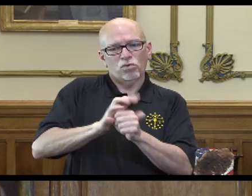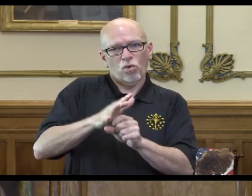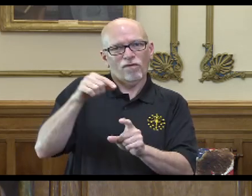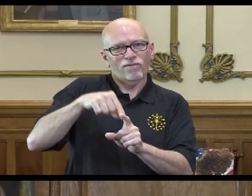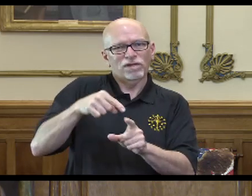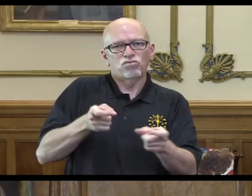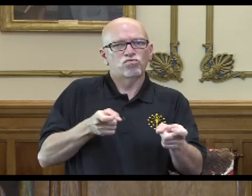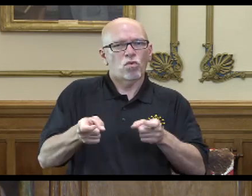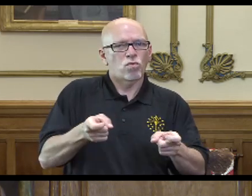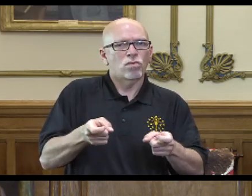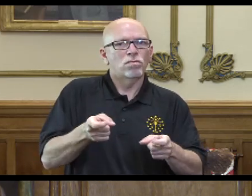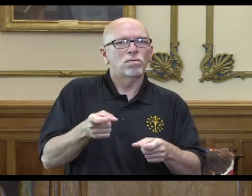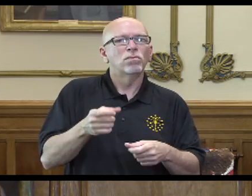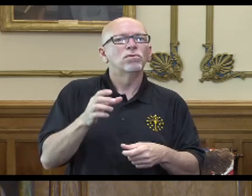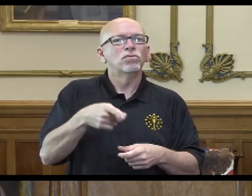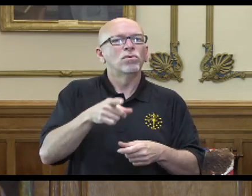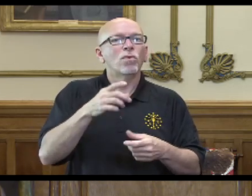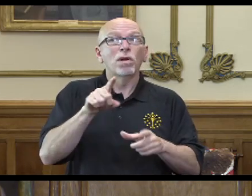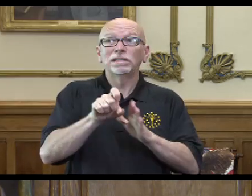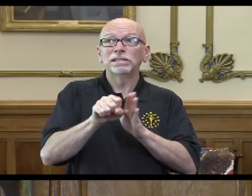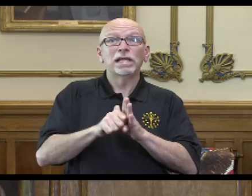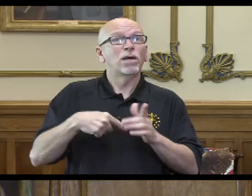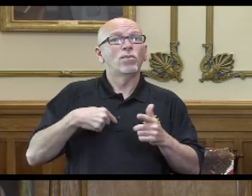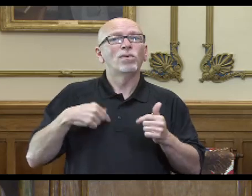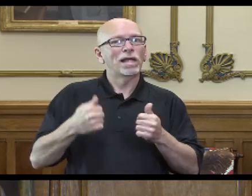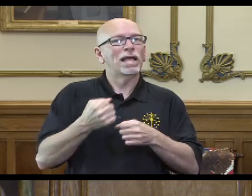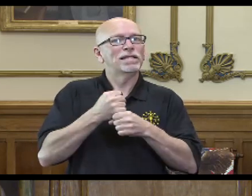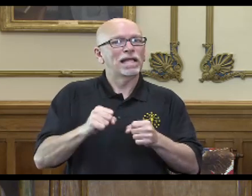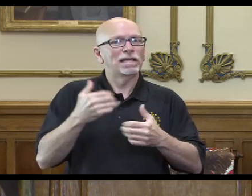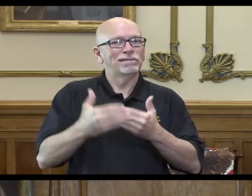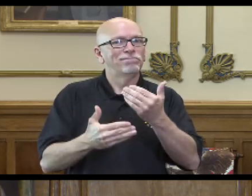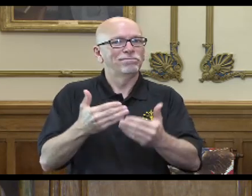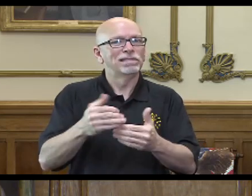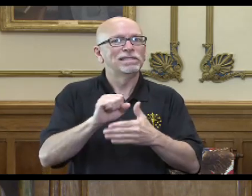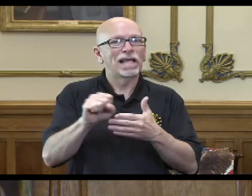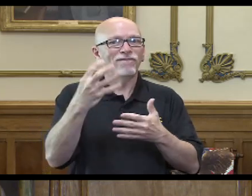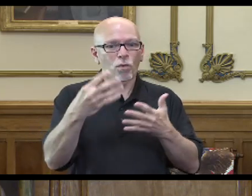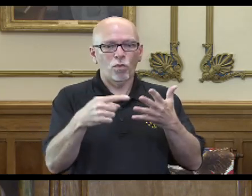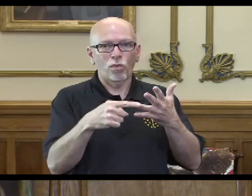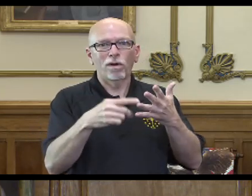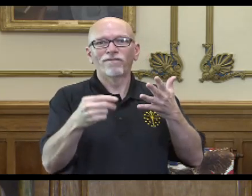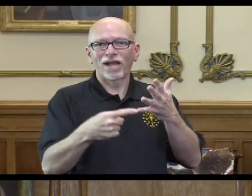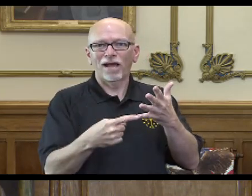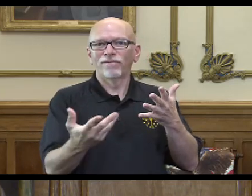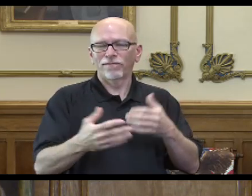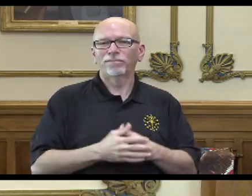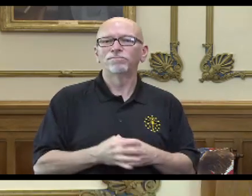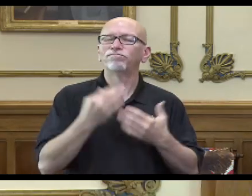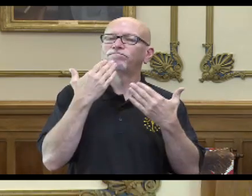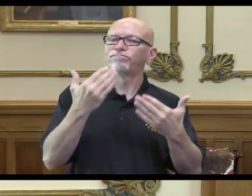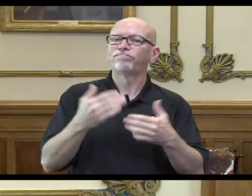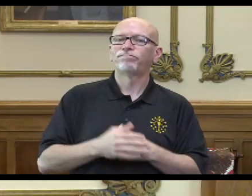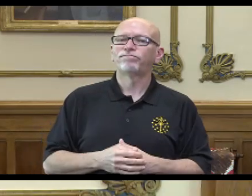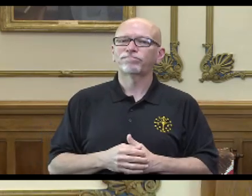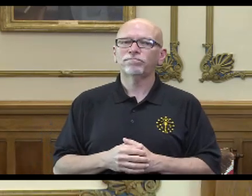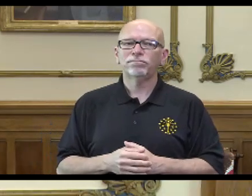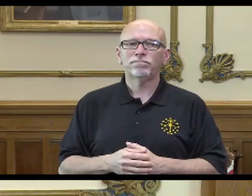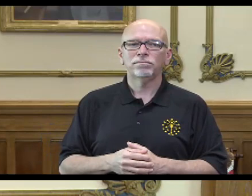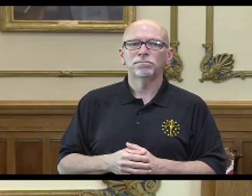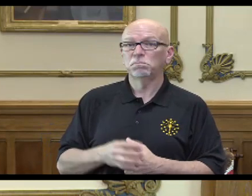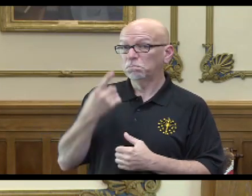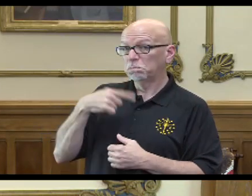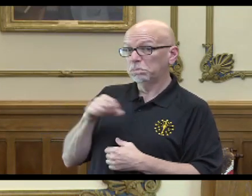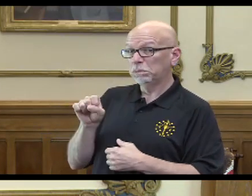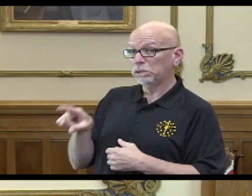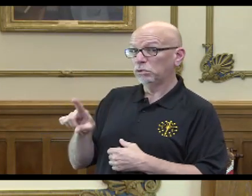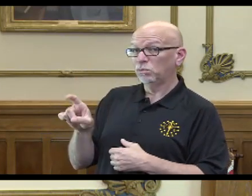under control so that as a state we can safely move to stage 4 and on to stage 5. Thank you. Can I ask you a question